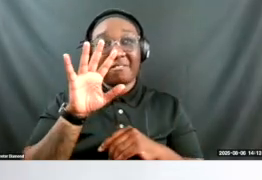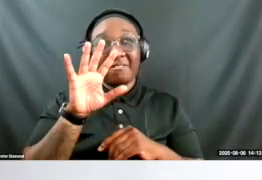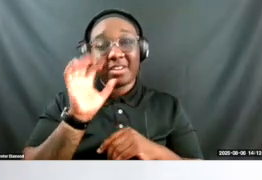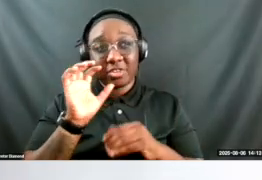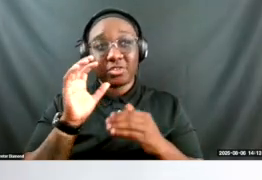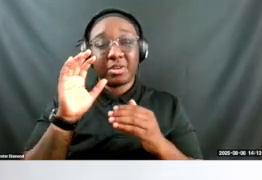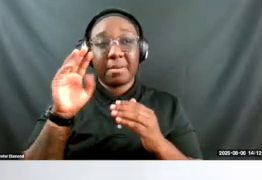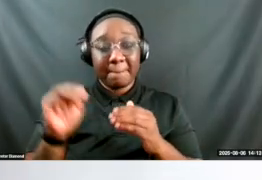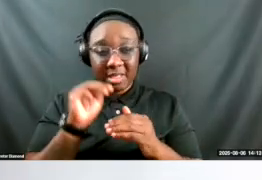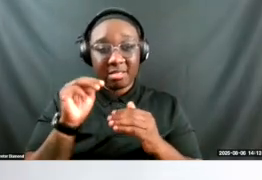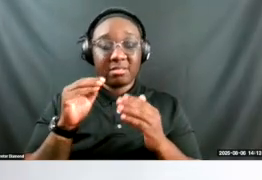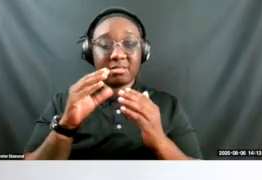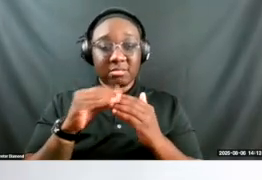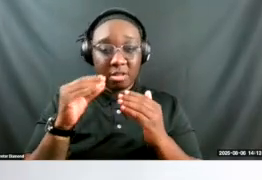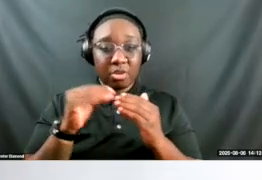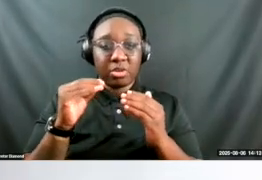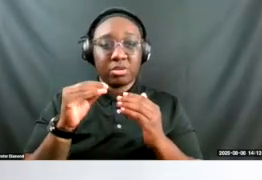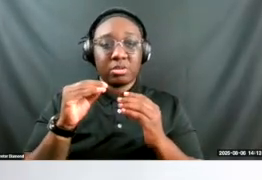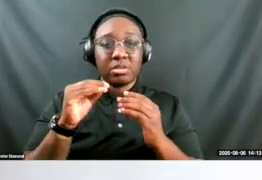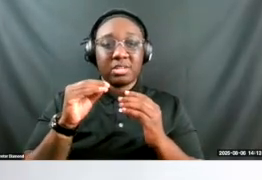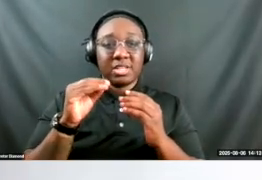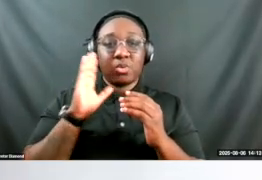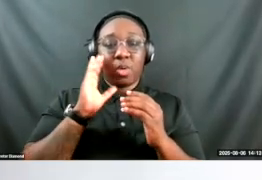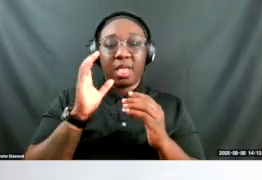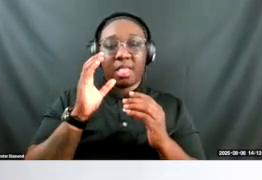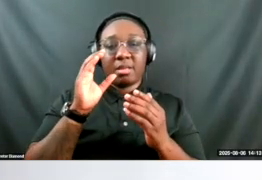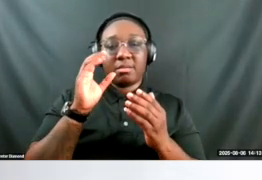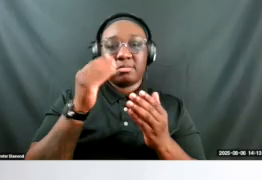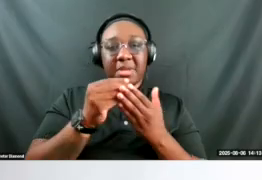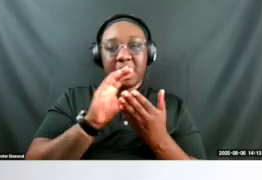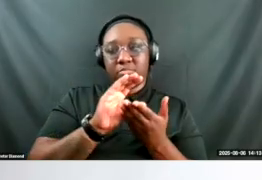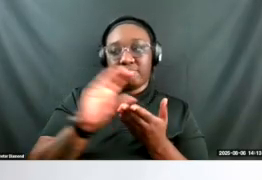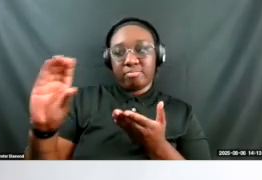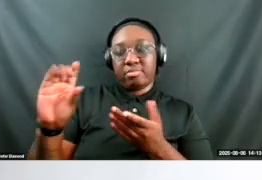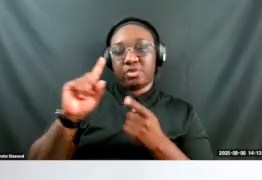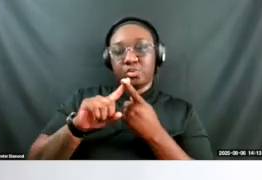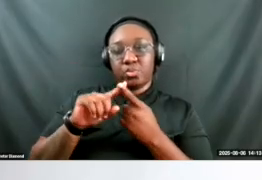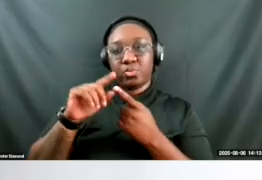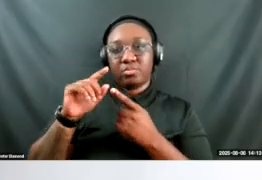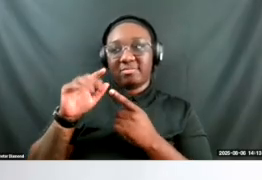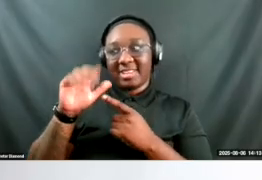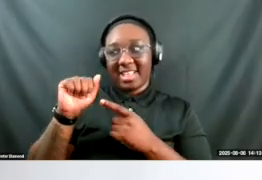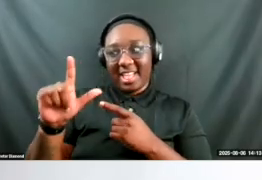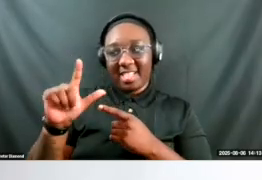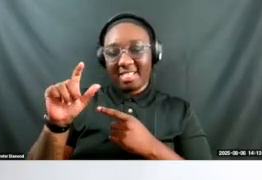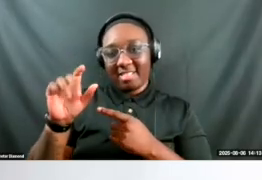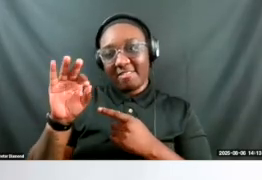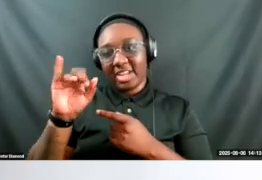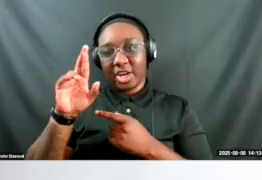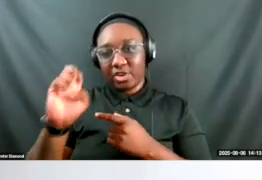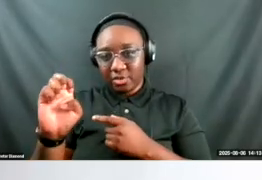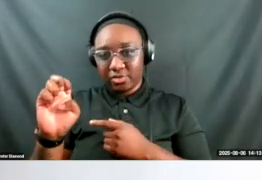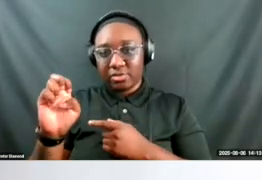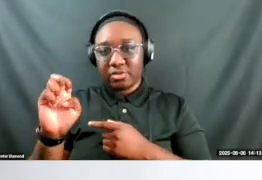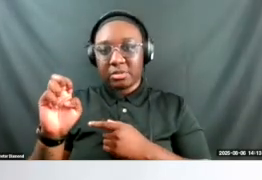year over the next few years is going to CAL FIRE from the Greenhouse Gas Reduction Fund, as well as some other budget